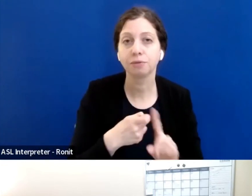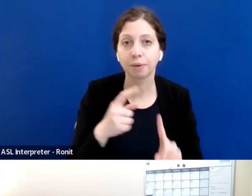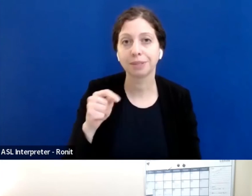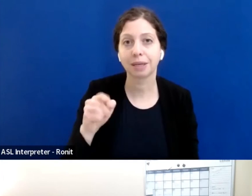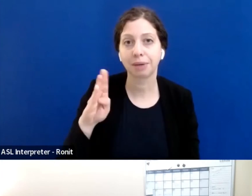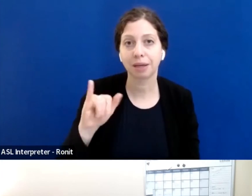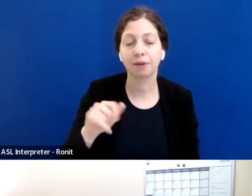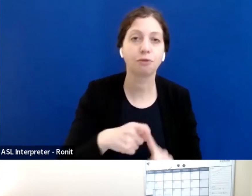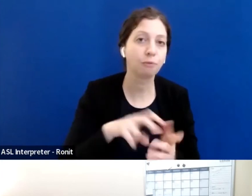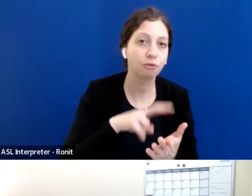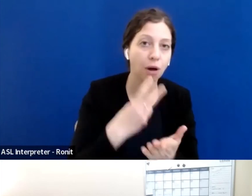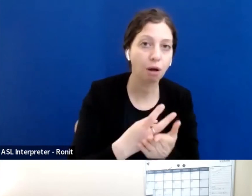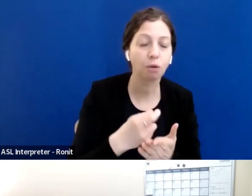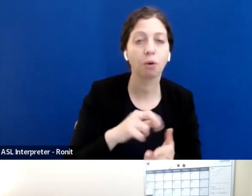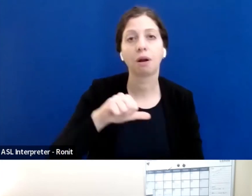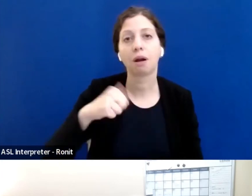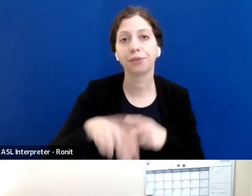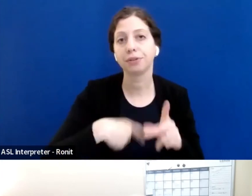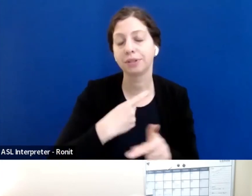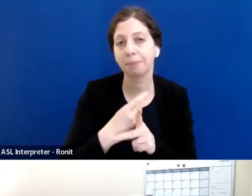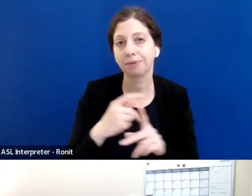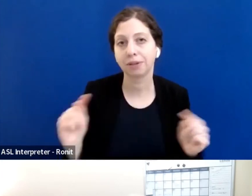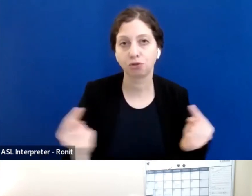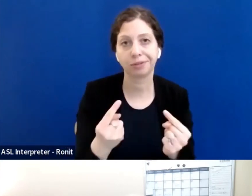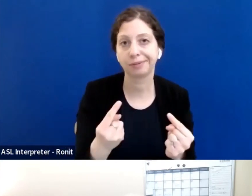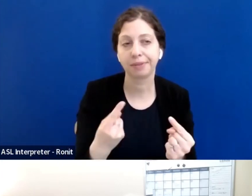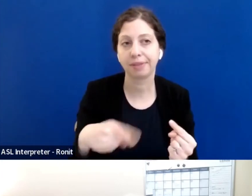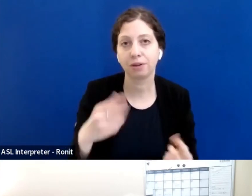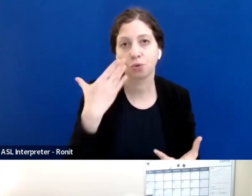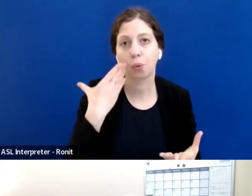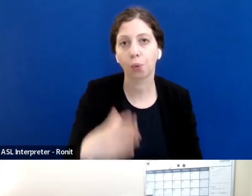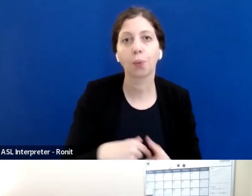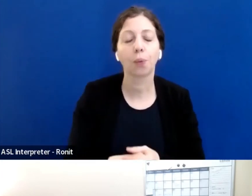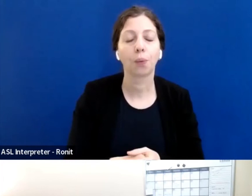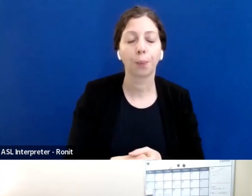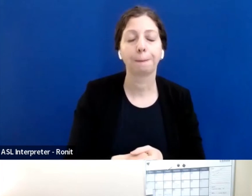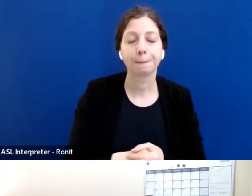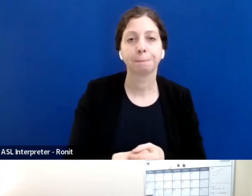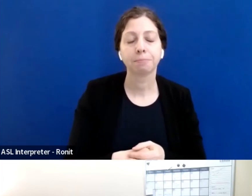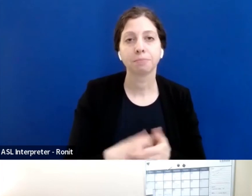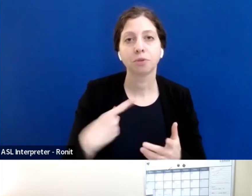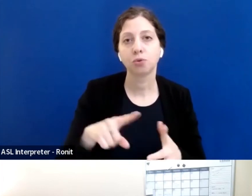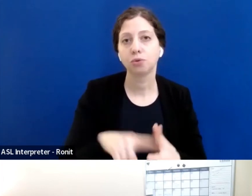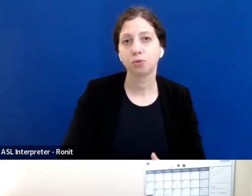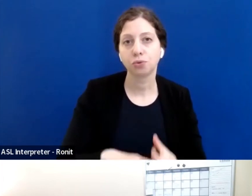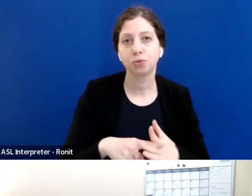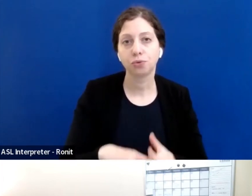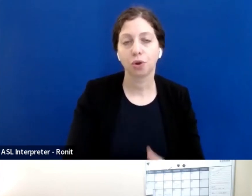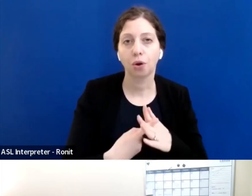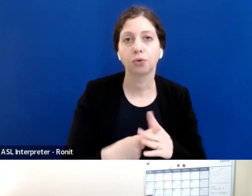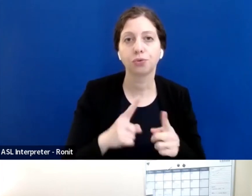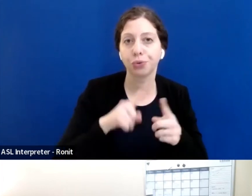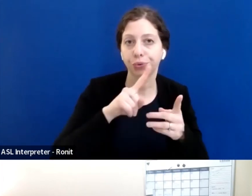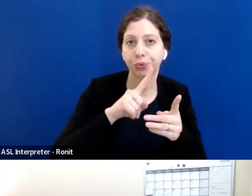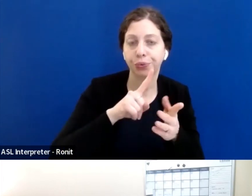TBI, from falls or from other kinds of injury, they don't even know. And so as you start to look at,